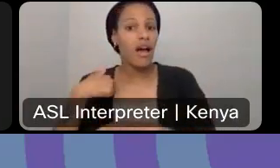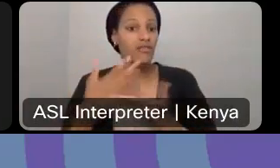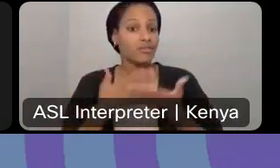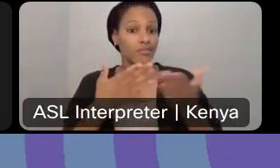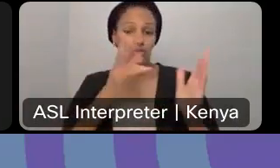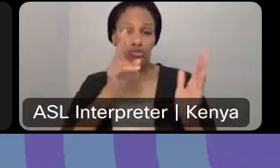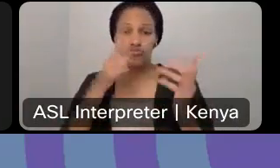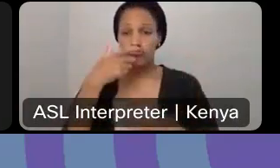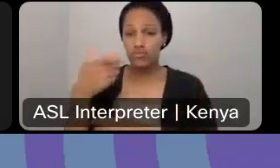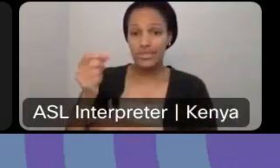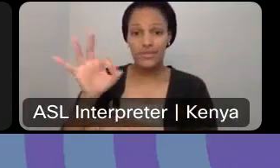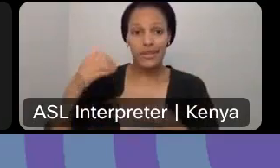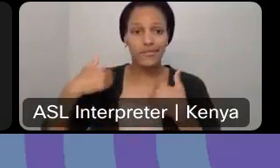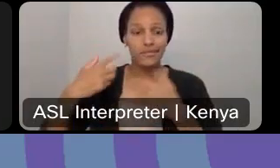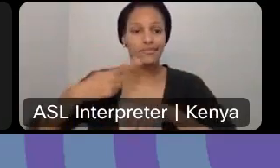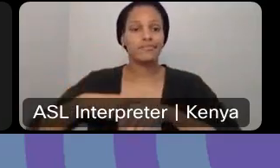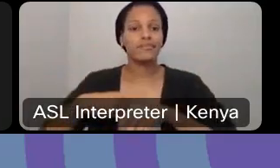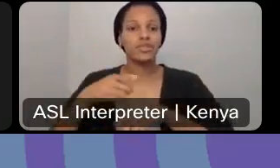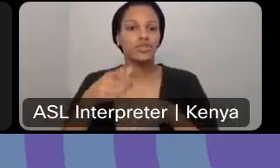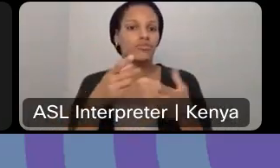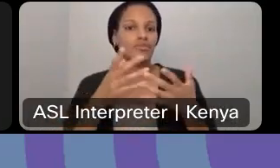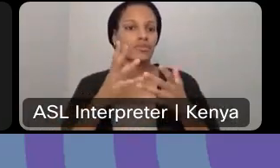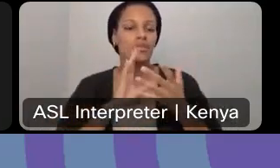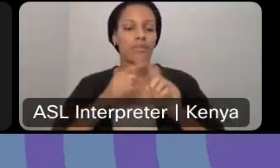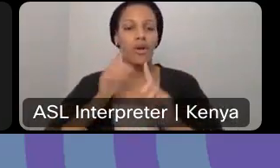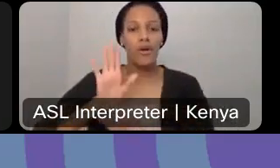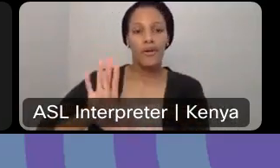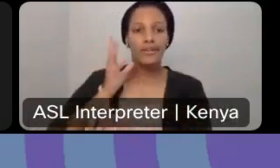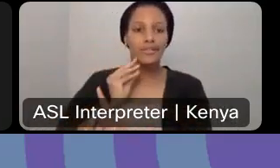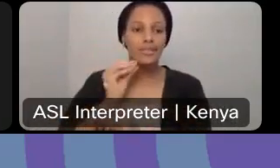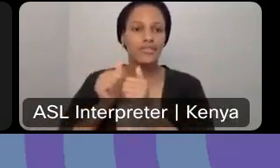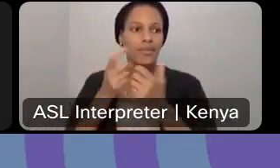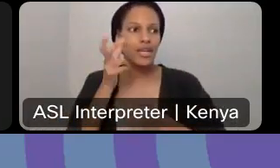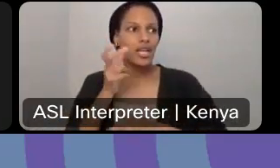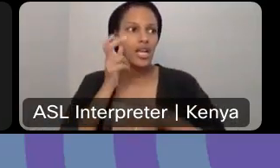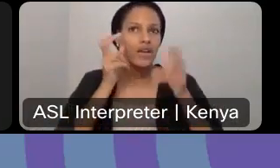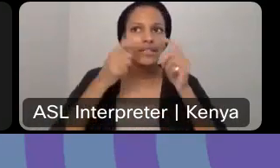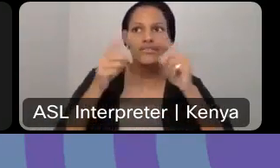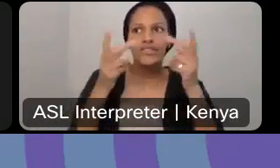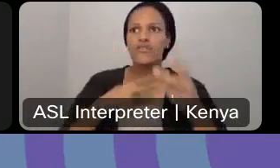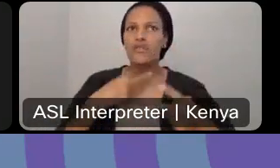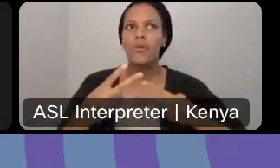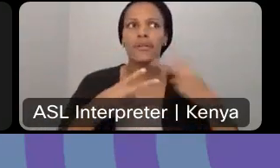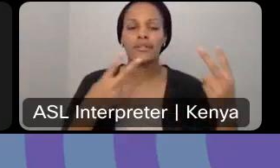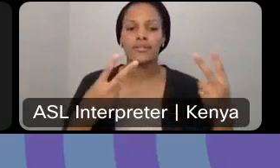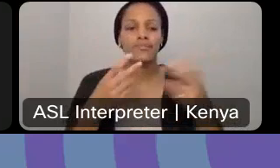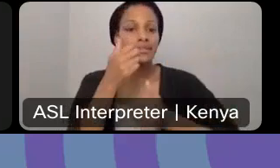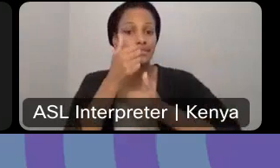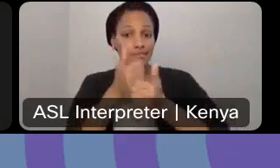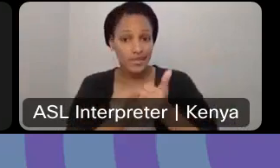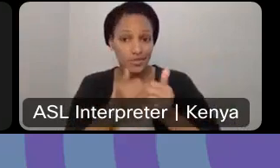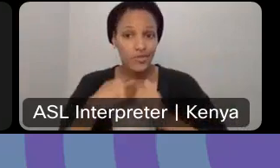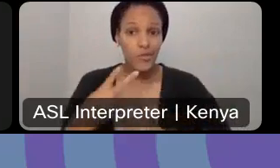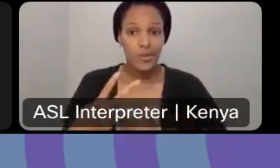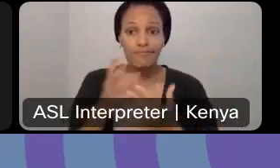her experiences of hearing voices. She says, "Each voice was closely related to aspects